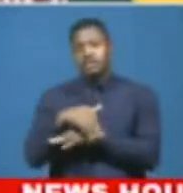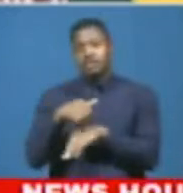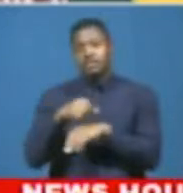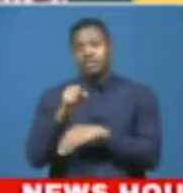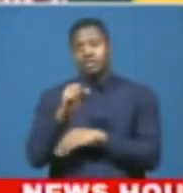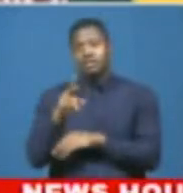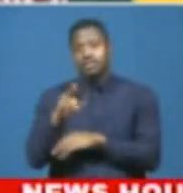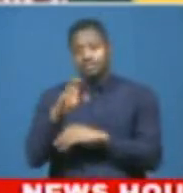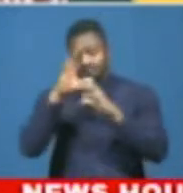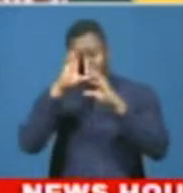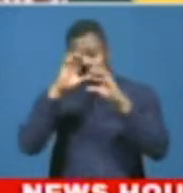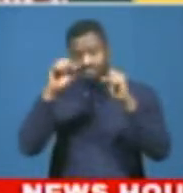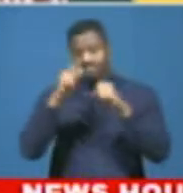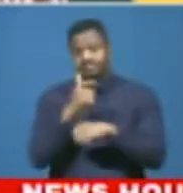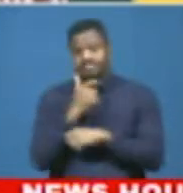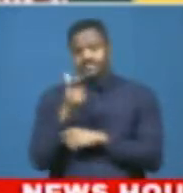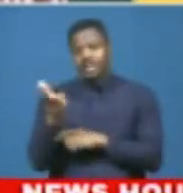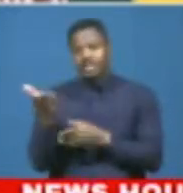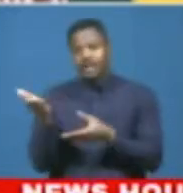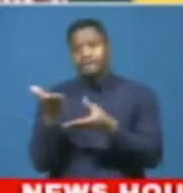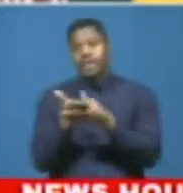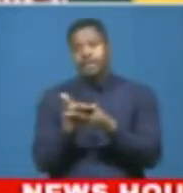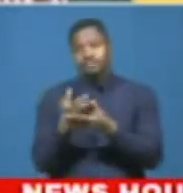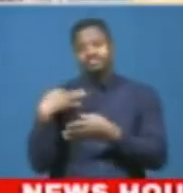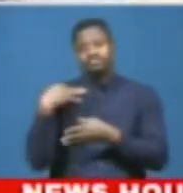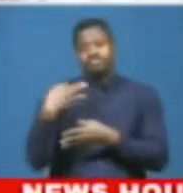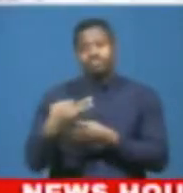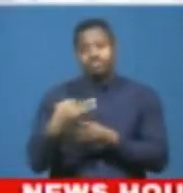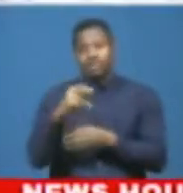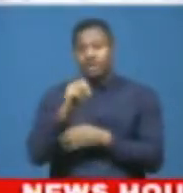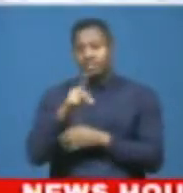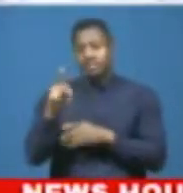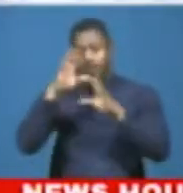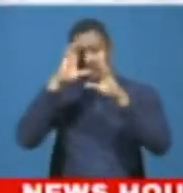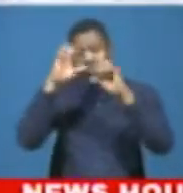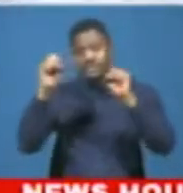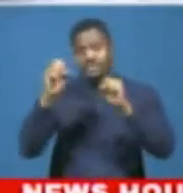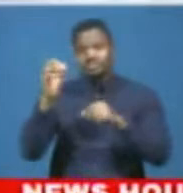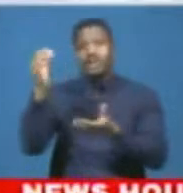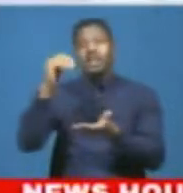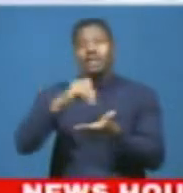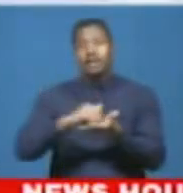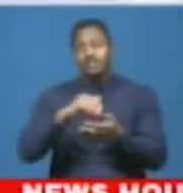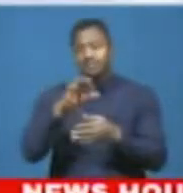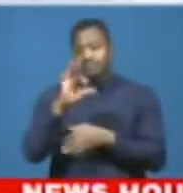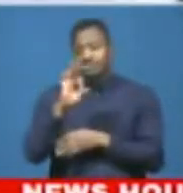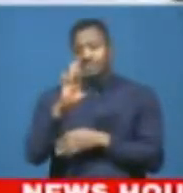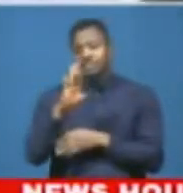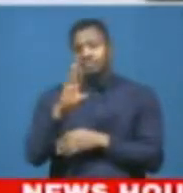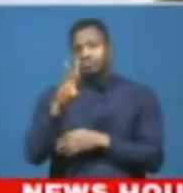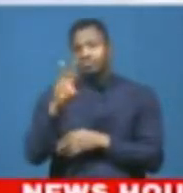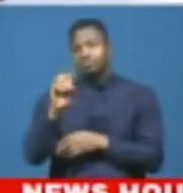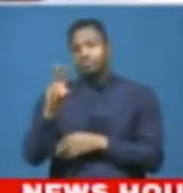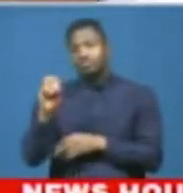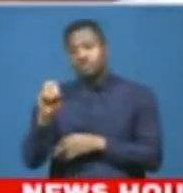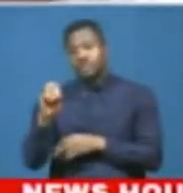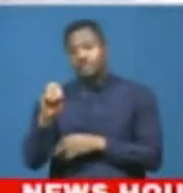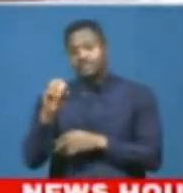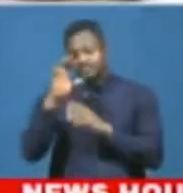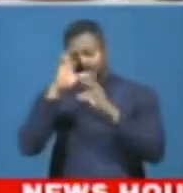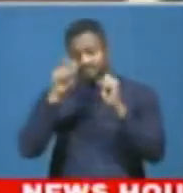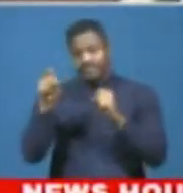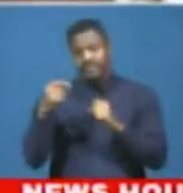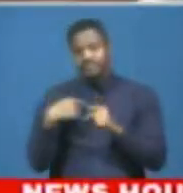President Akufo-Addo filed his nomination to contest the NPP presidential elections on February 20, 2020. The president has